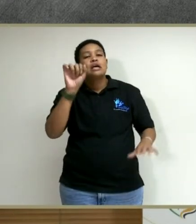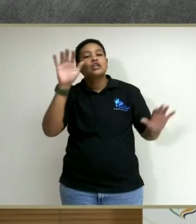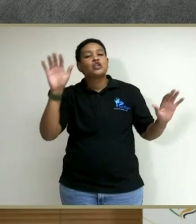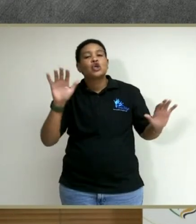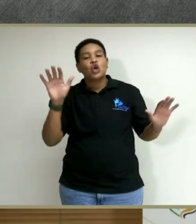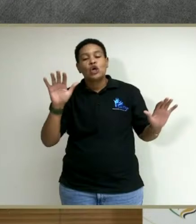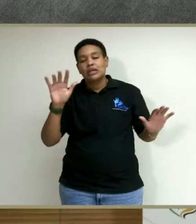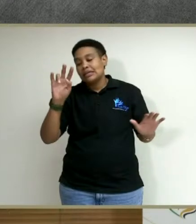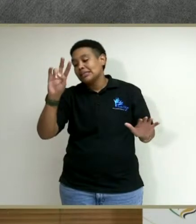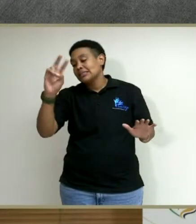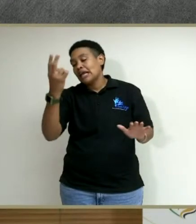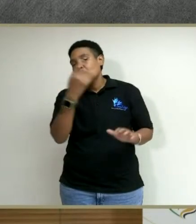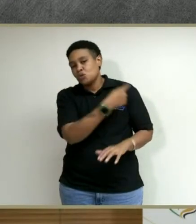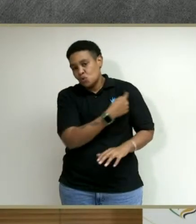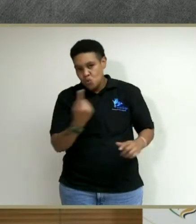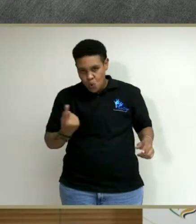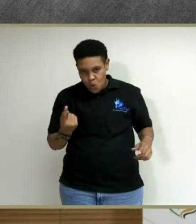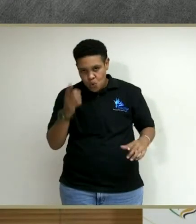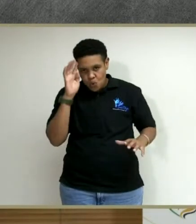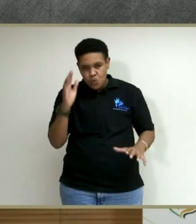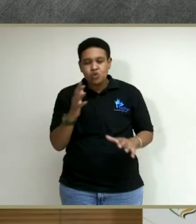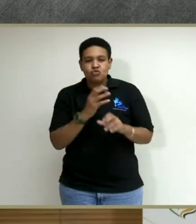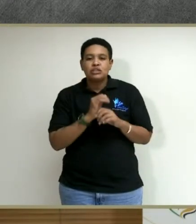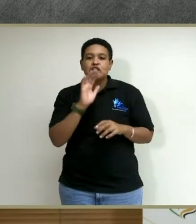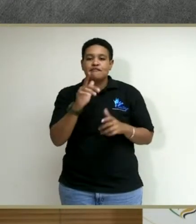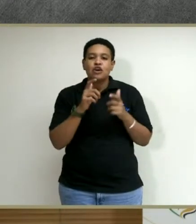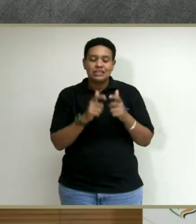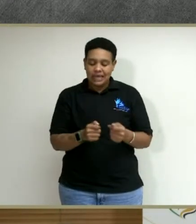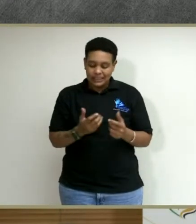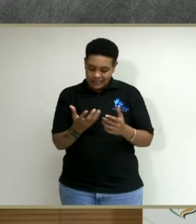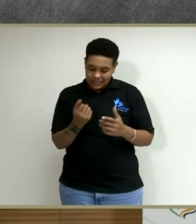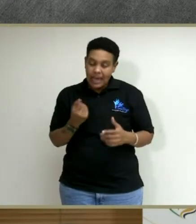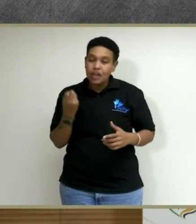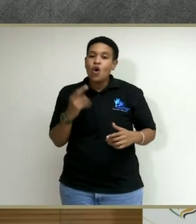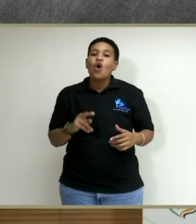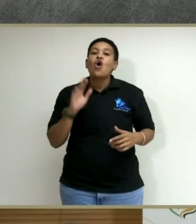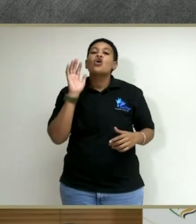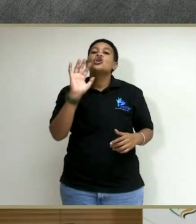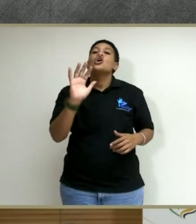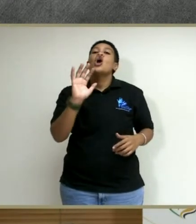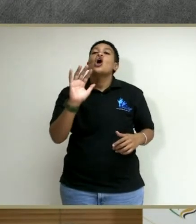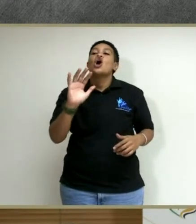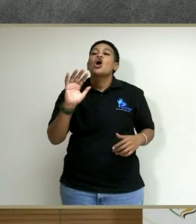Sunday, and you will receive your text message or your